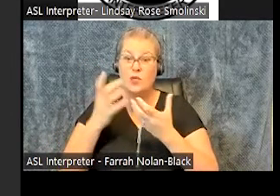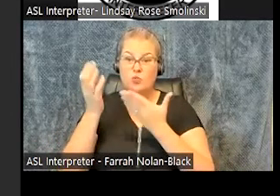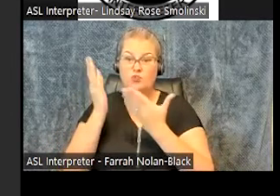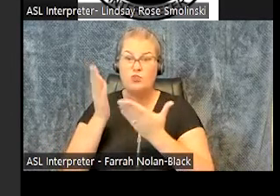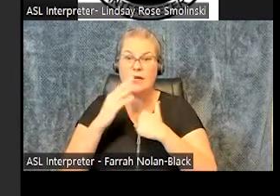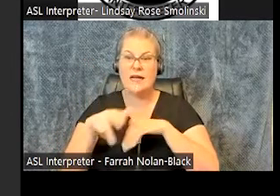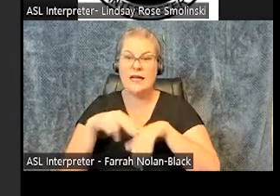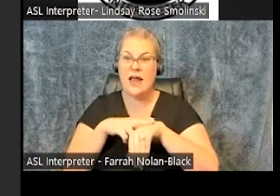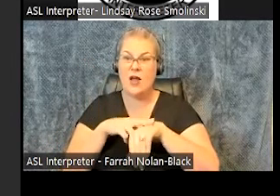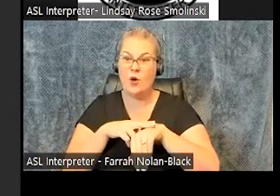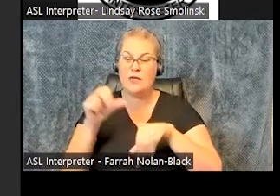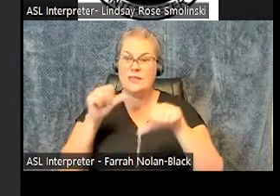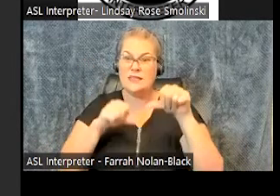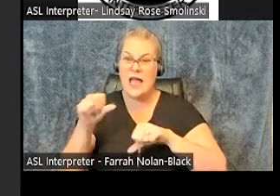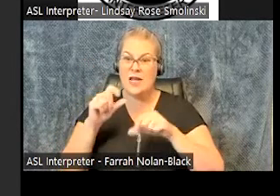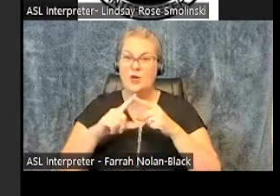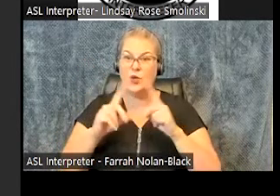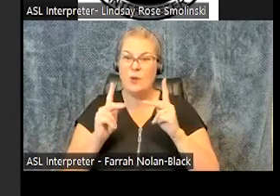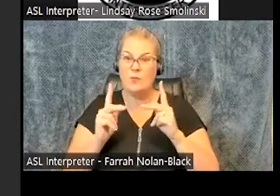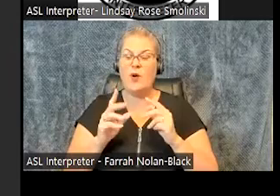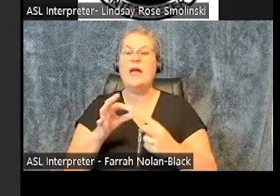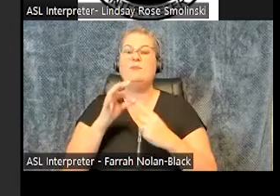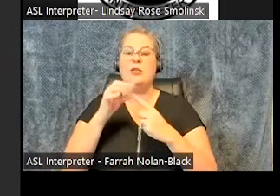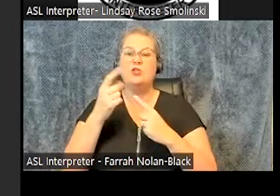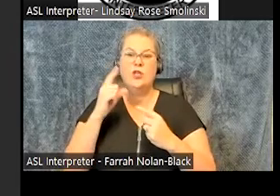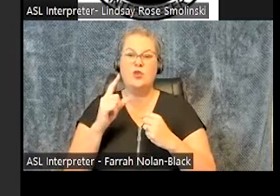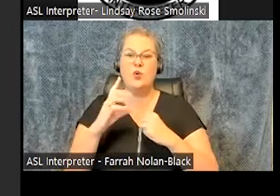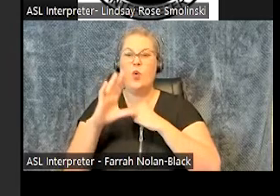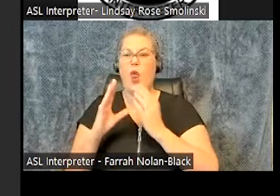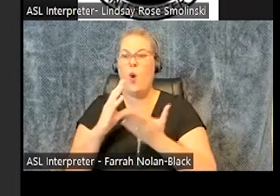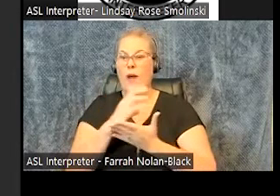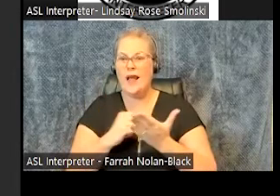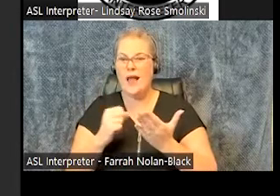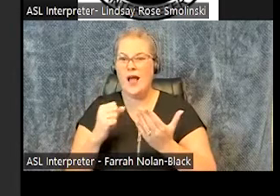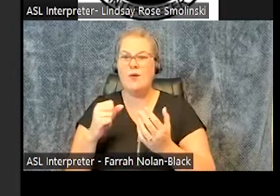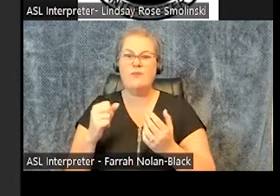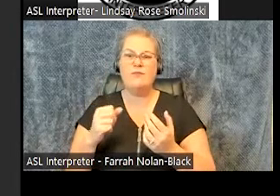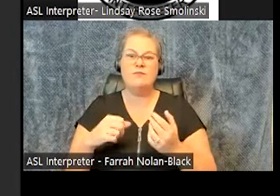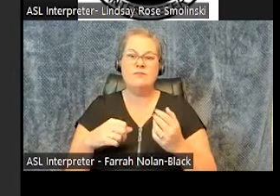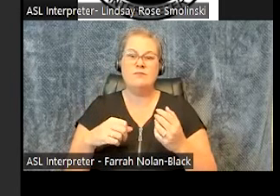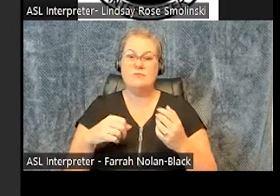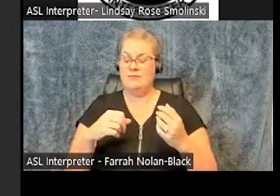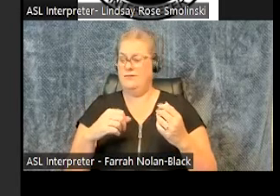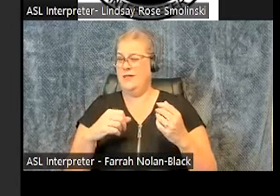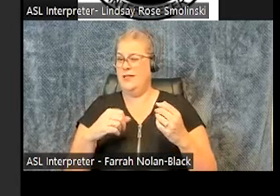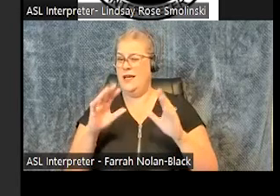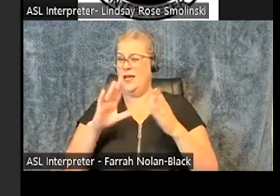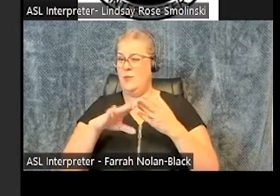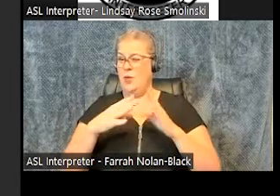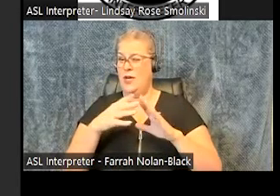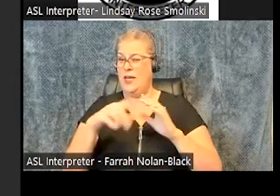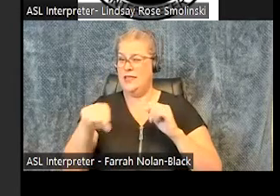particular low-income and disadvantaged communities and people that don't have that typical exposure.